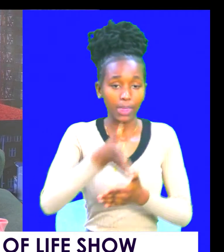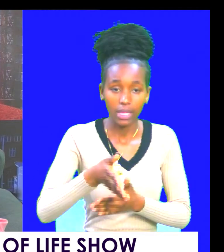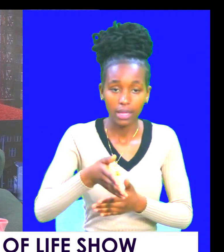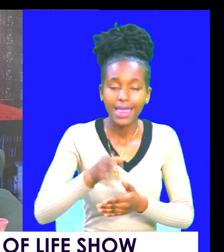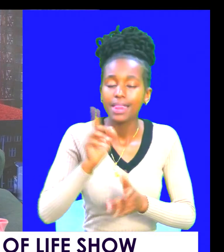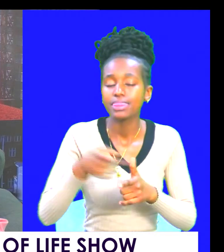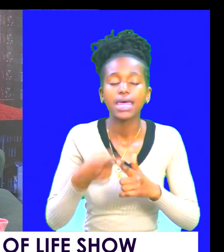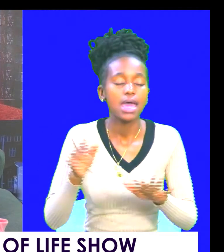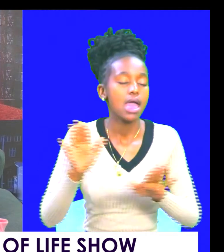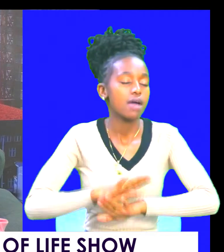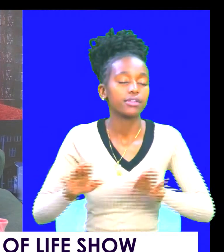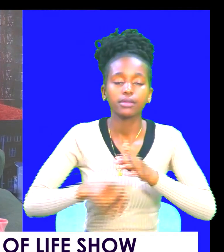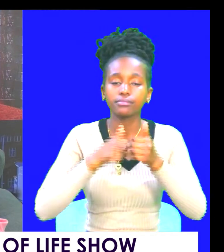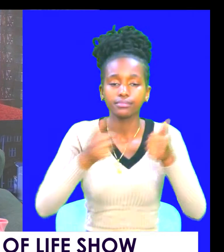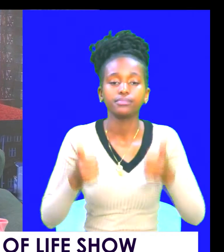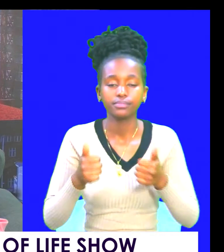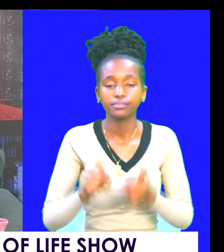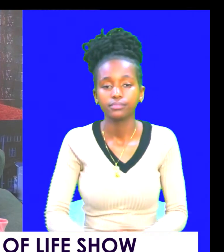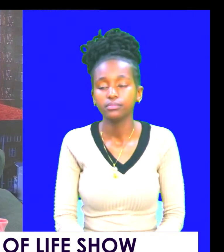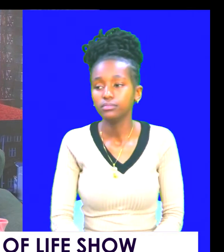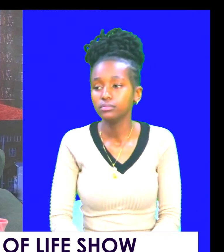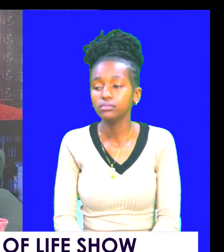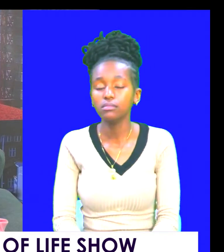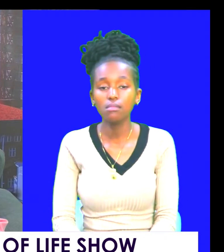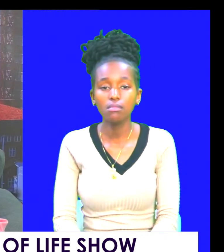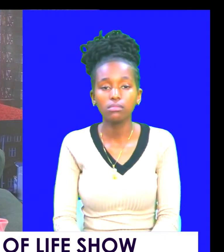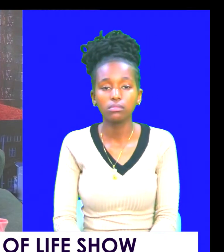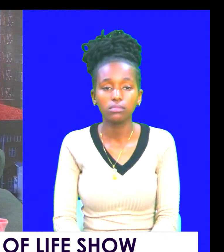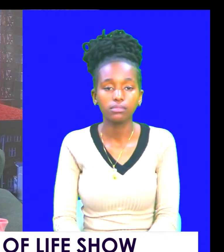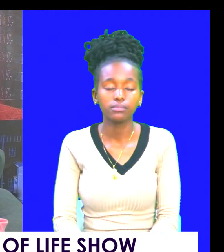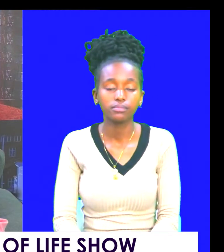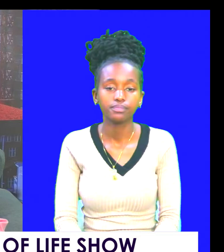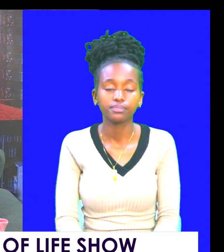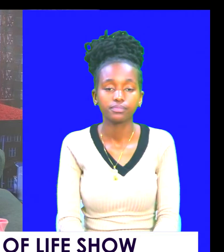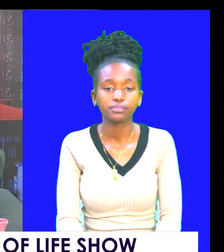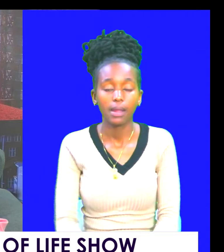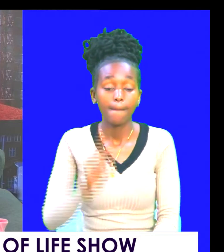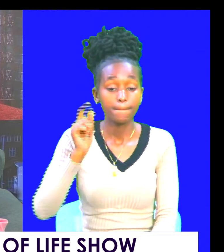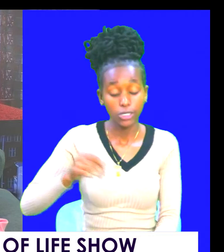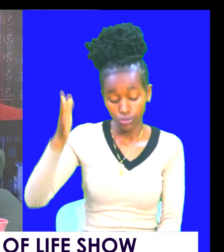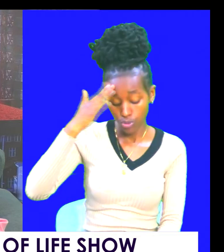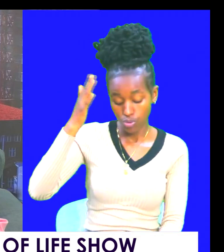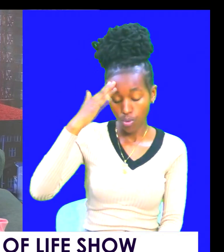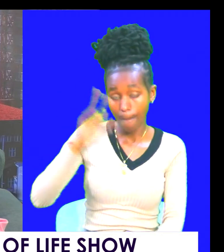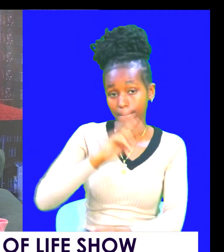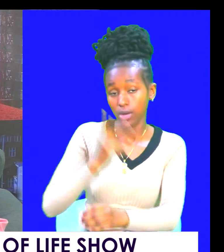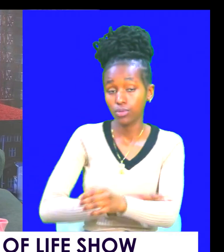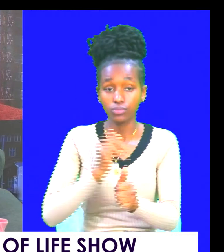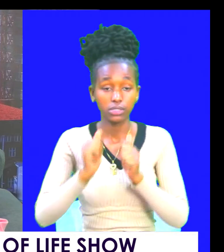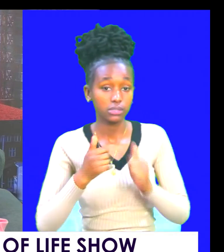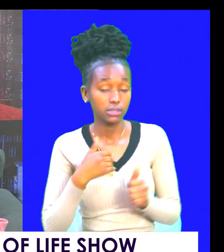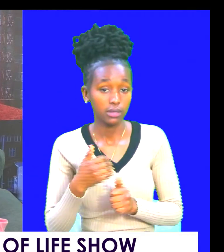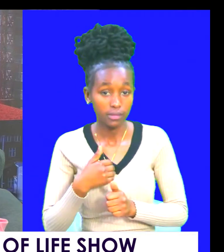awakened. That is what I'm talking about, identity. Identifying with power, authentic